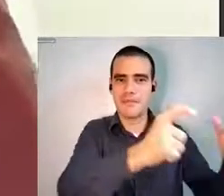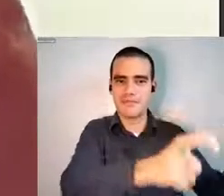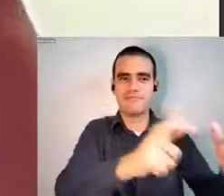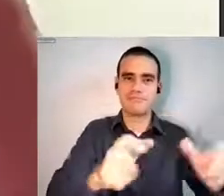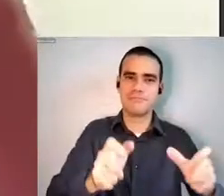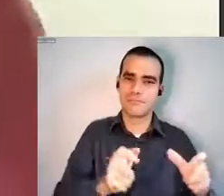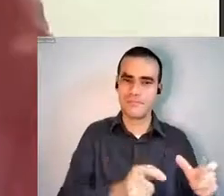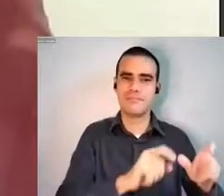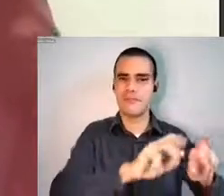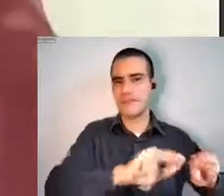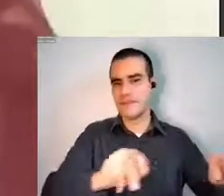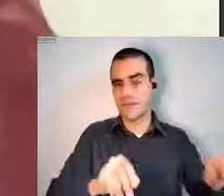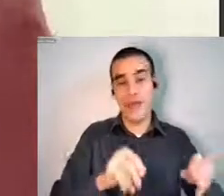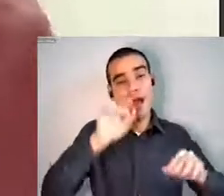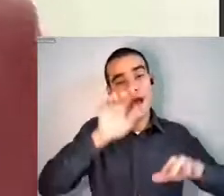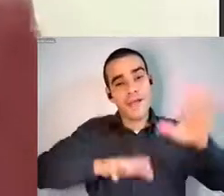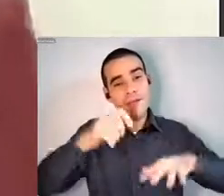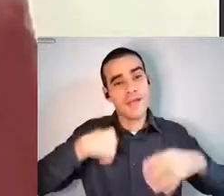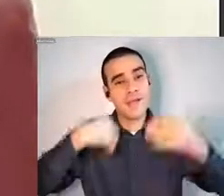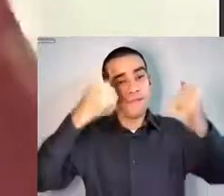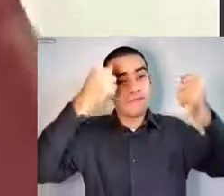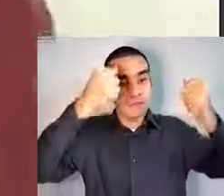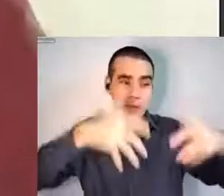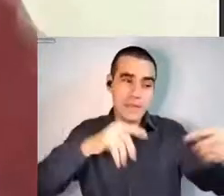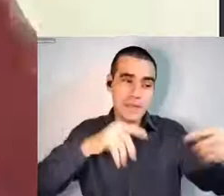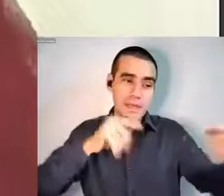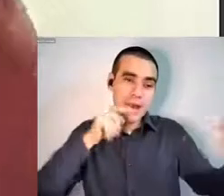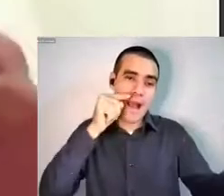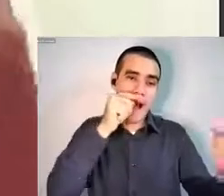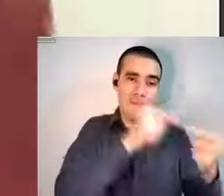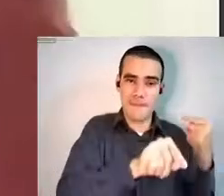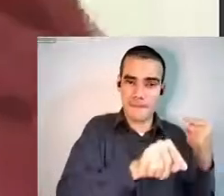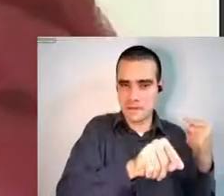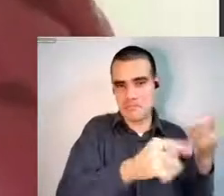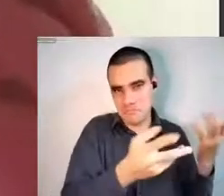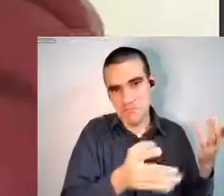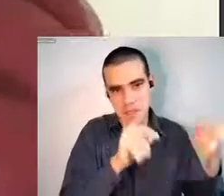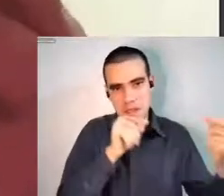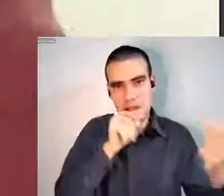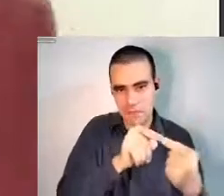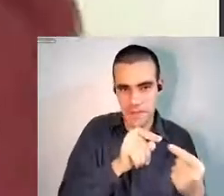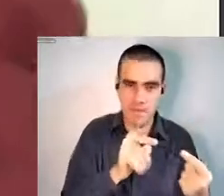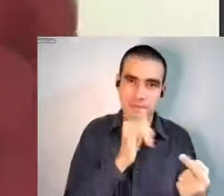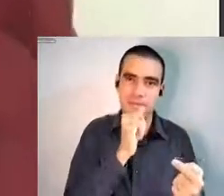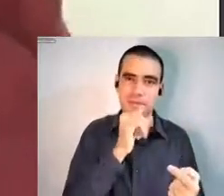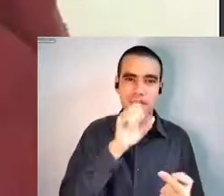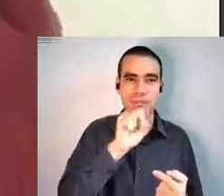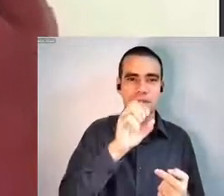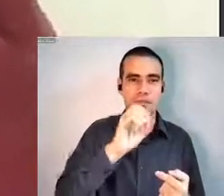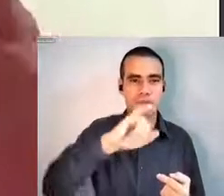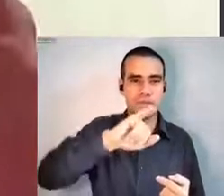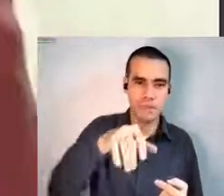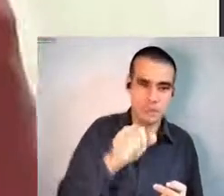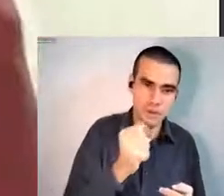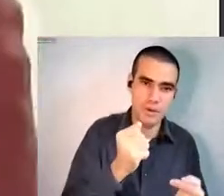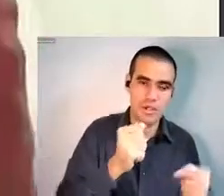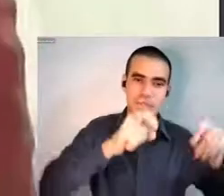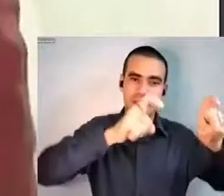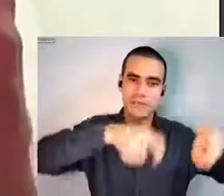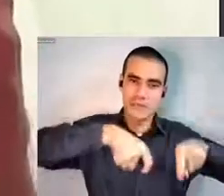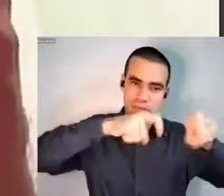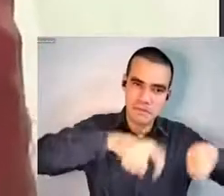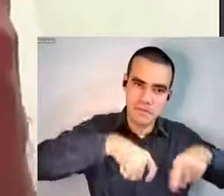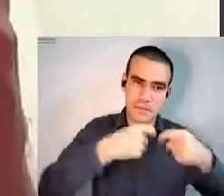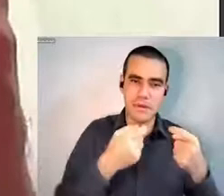But I will give an example about the growth of the industry, for example, of soy and